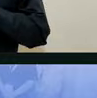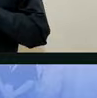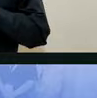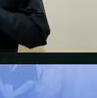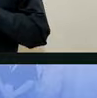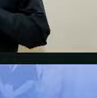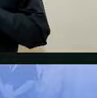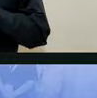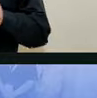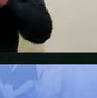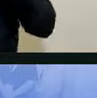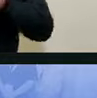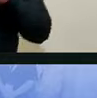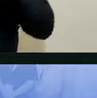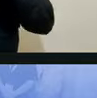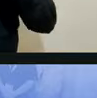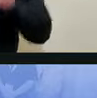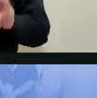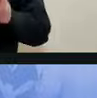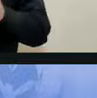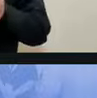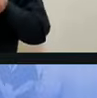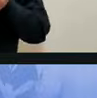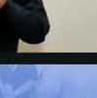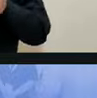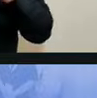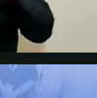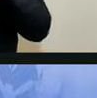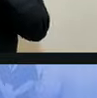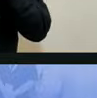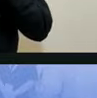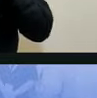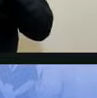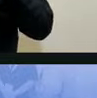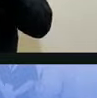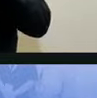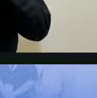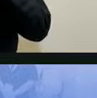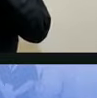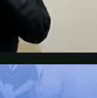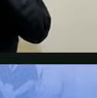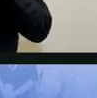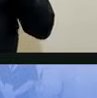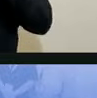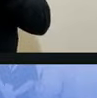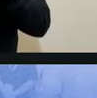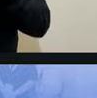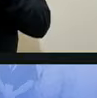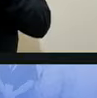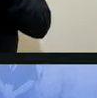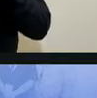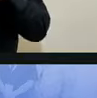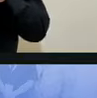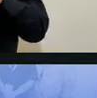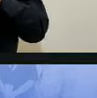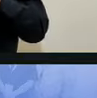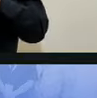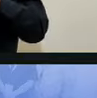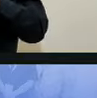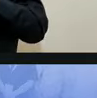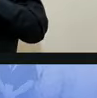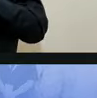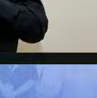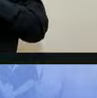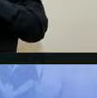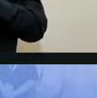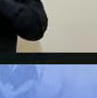assessment framework. Okay, in terms of achieving what we want to achieve in mainstreaming SSE as part of policy. And